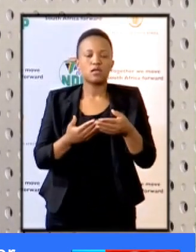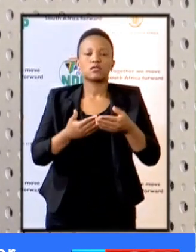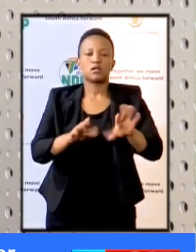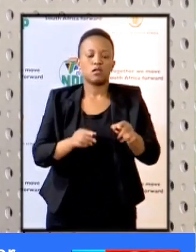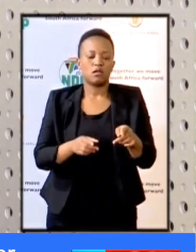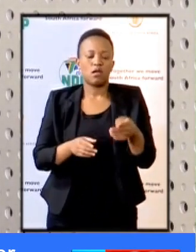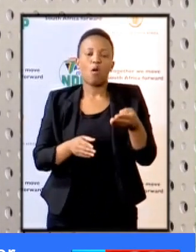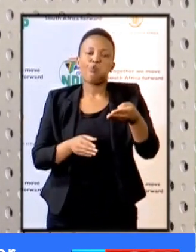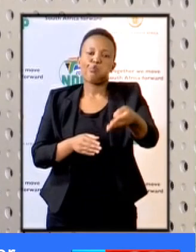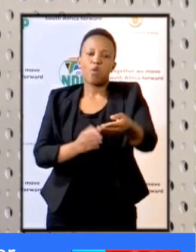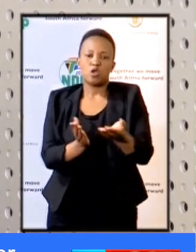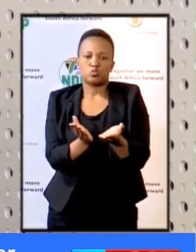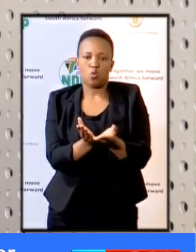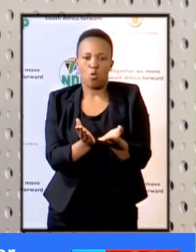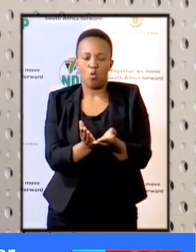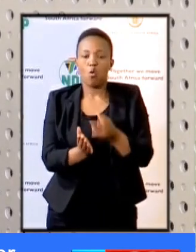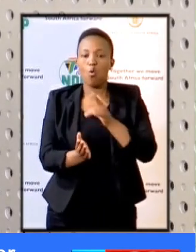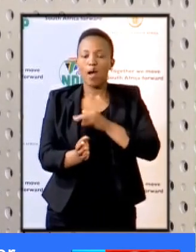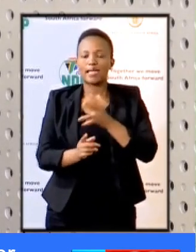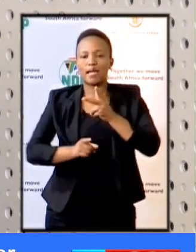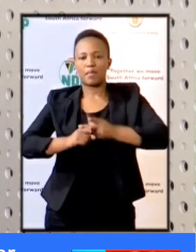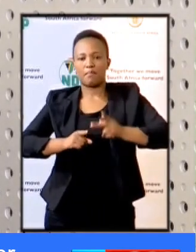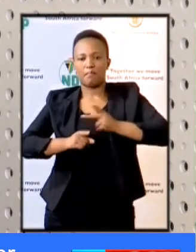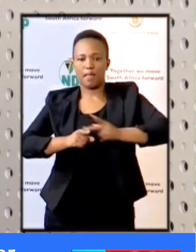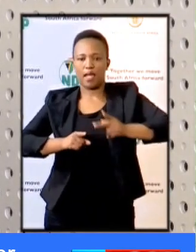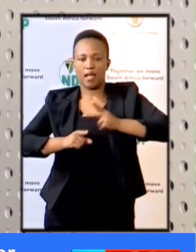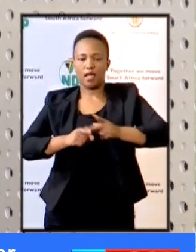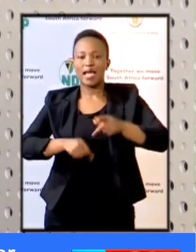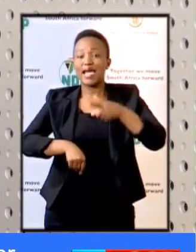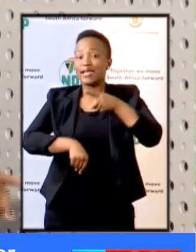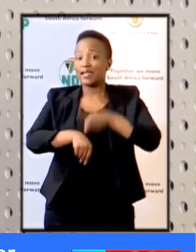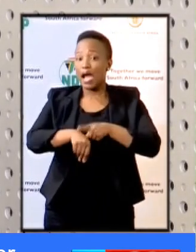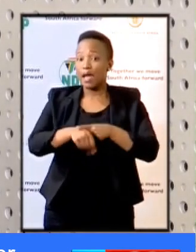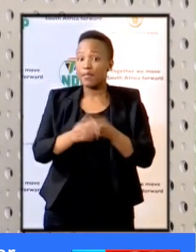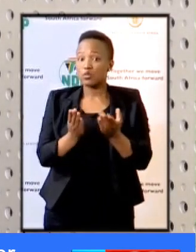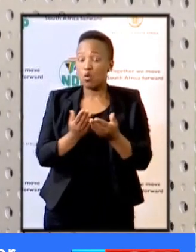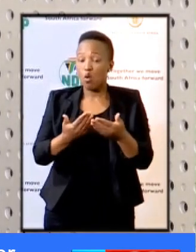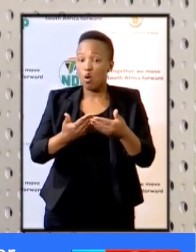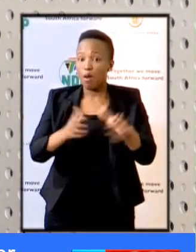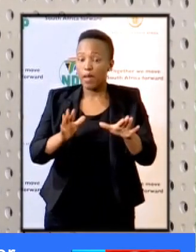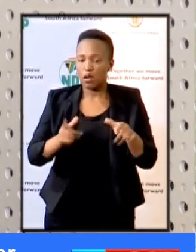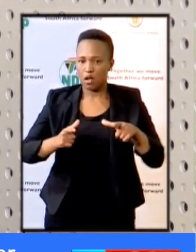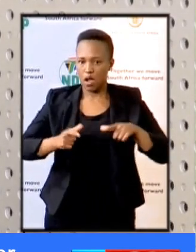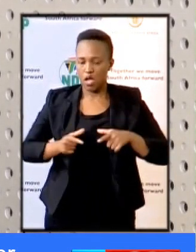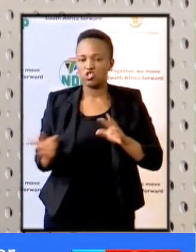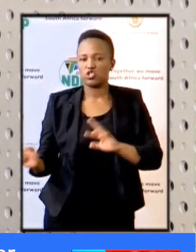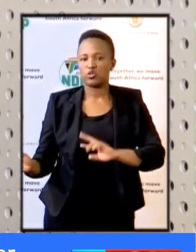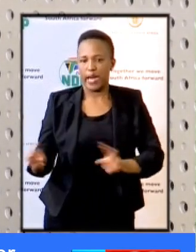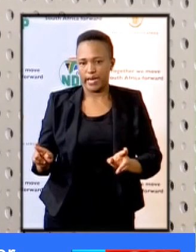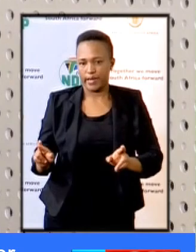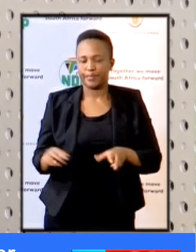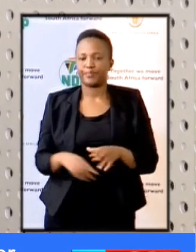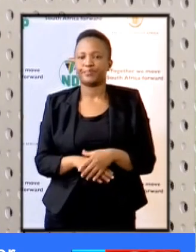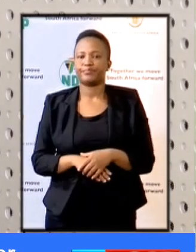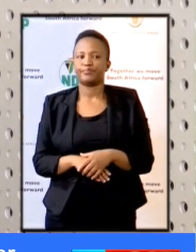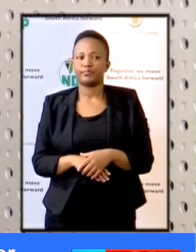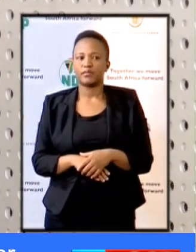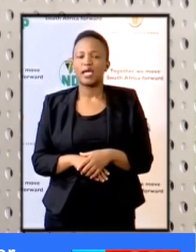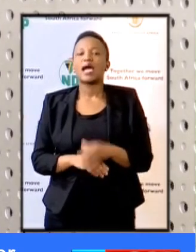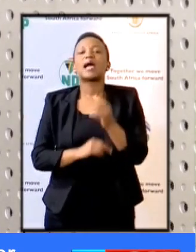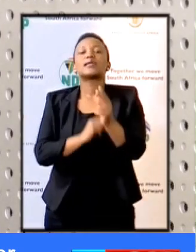lokisetsa ho bulwa ha dikolo ka nako e o tla be re dumelaneng ka yona. So that's where the 4th come in. So it